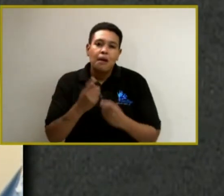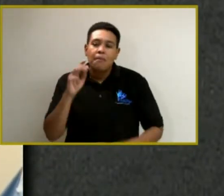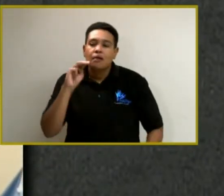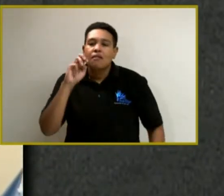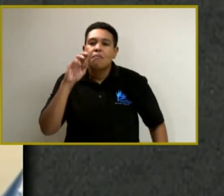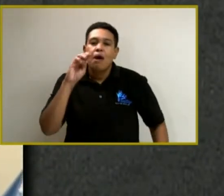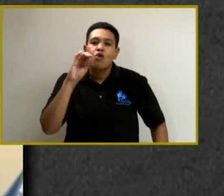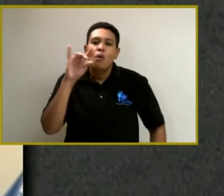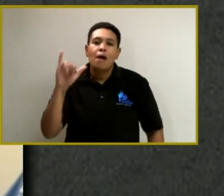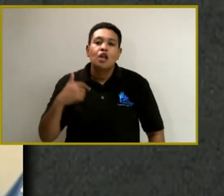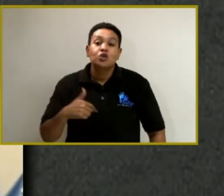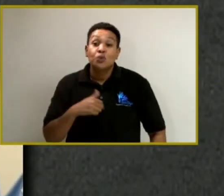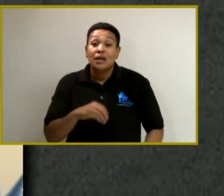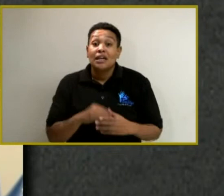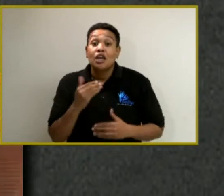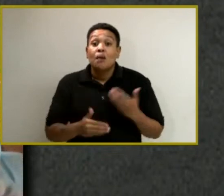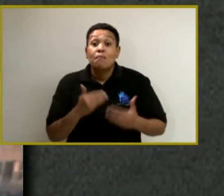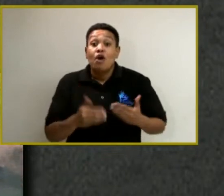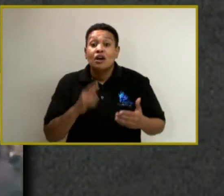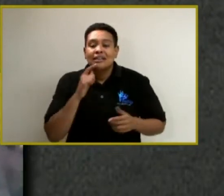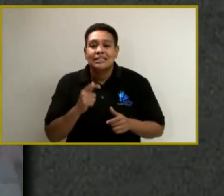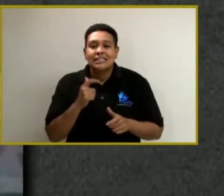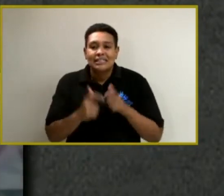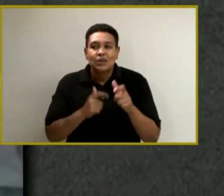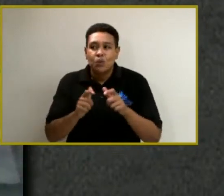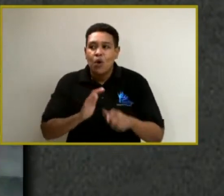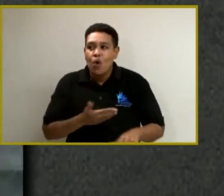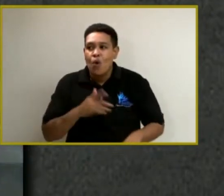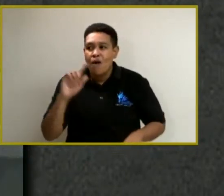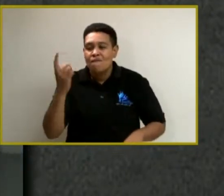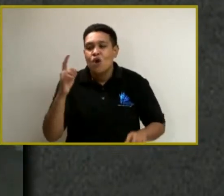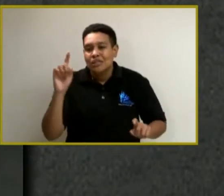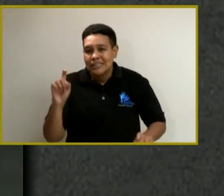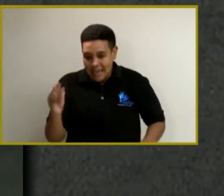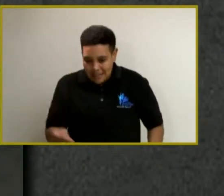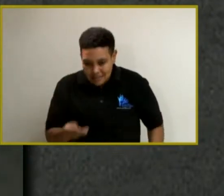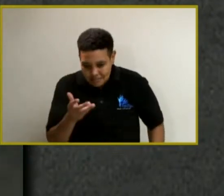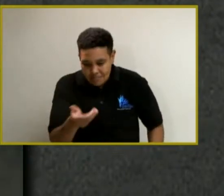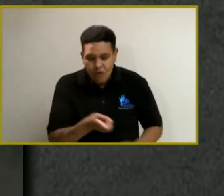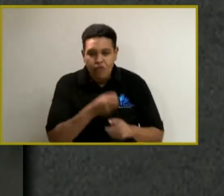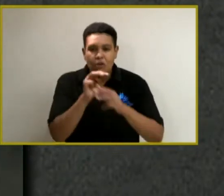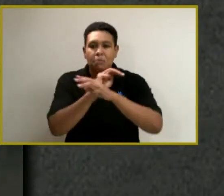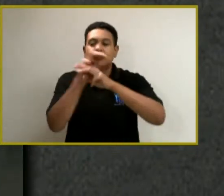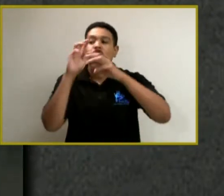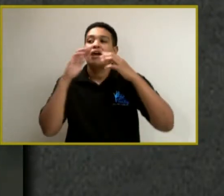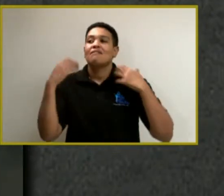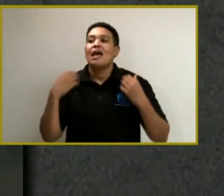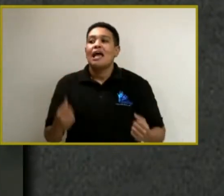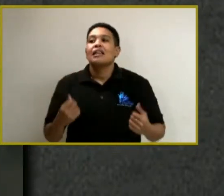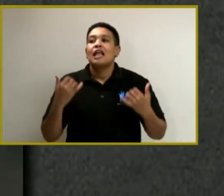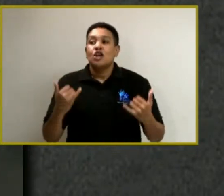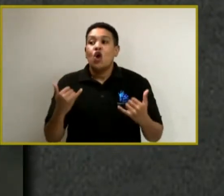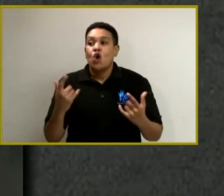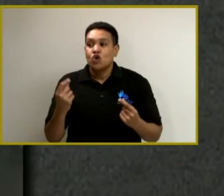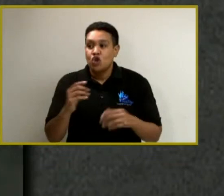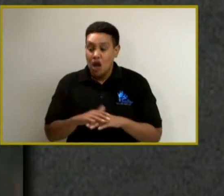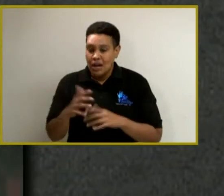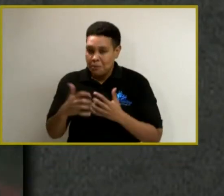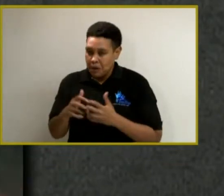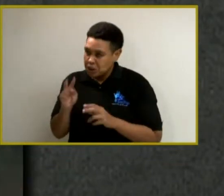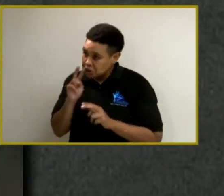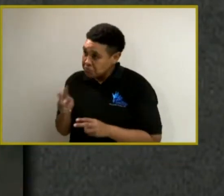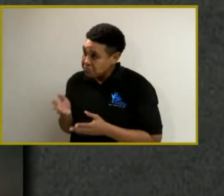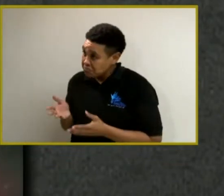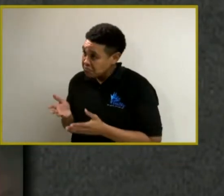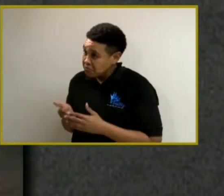Microbiology. We are in the process of sequencing our first samples from the Ministry of Health, and they're being done on this machine here,